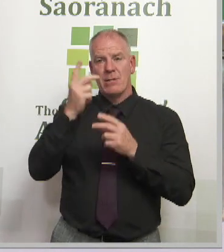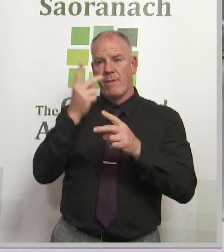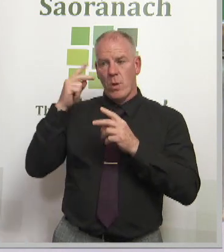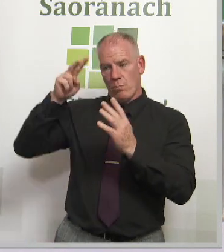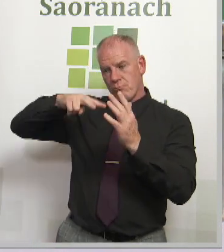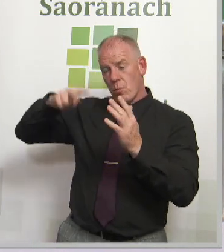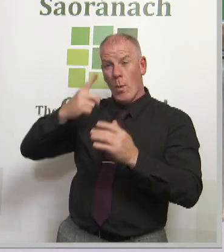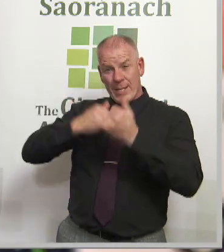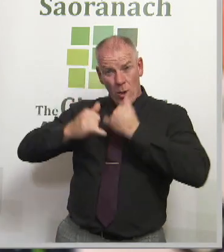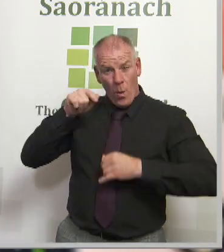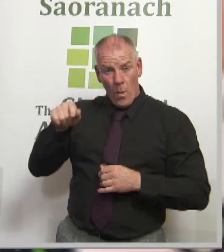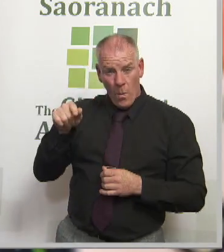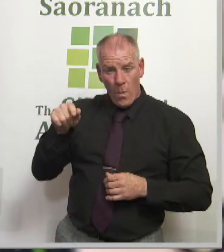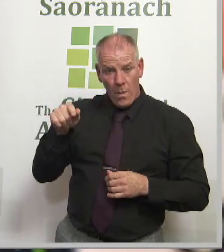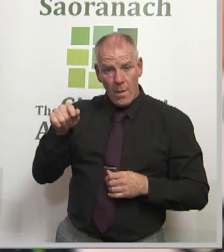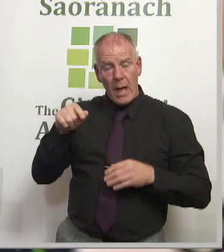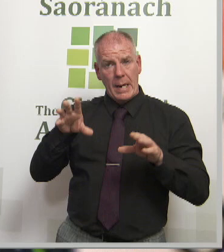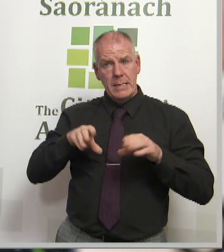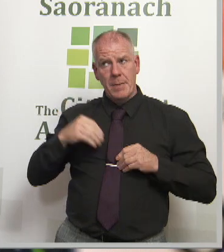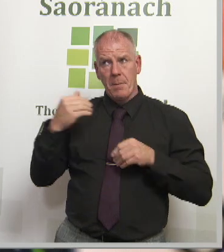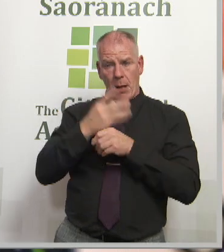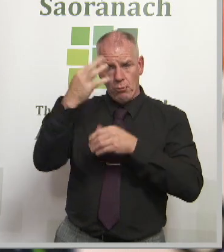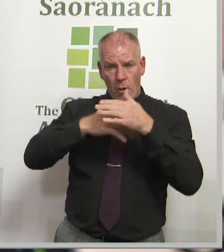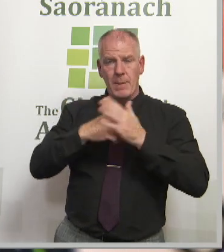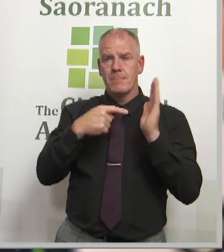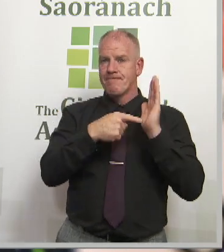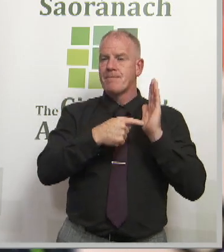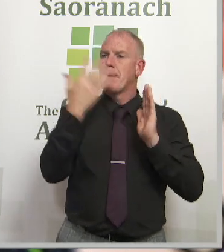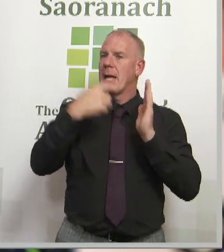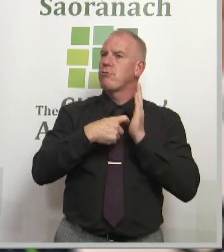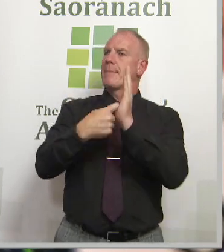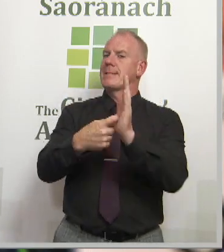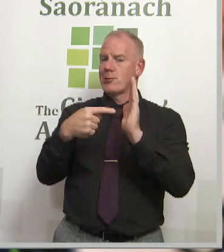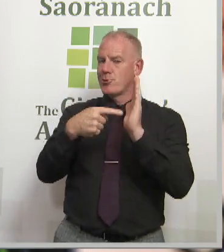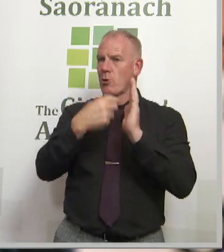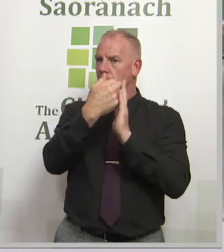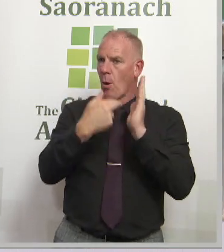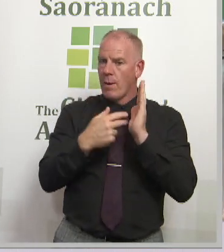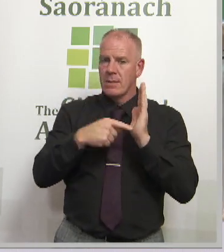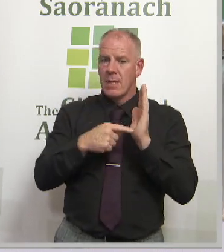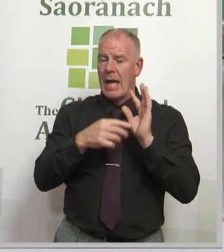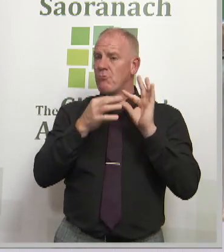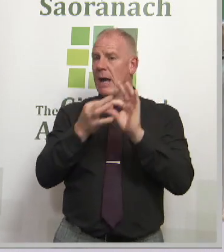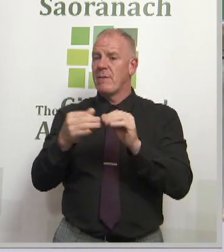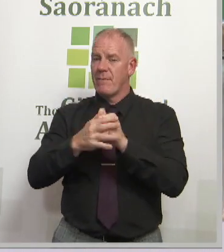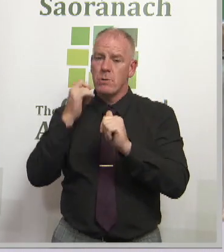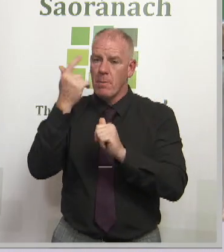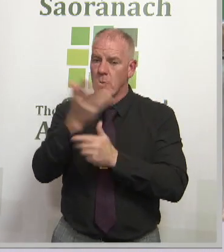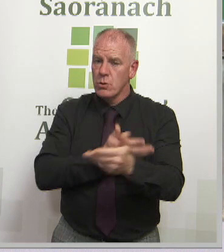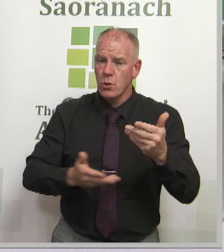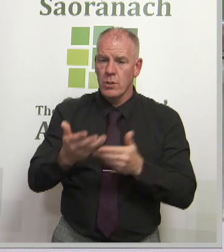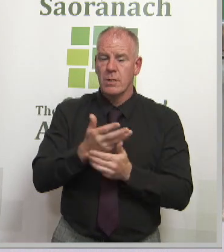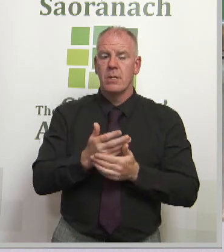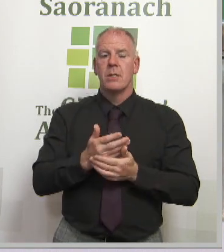Wildlife just a year ago, which was accepted by the government. One of the main recommendations there, and it'll be relevant to tomorrow's discussion because